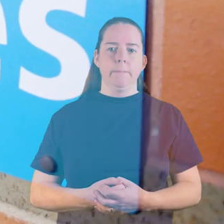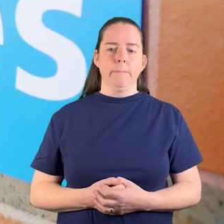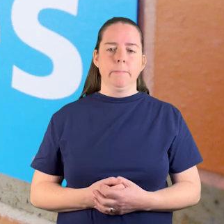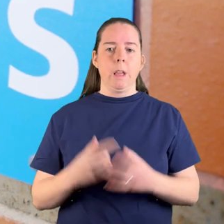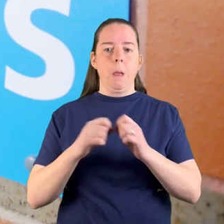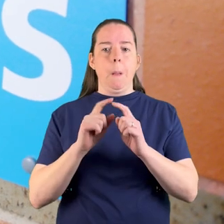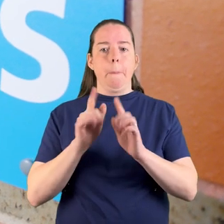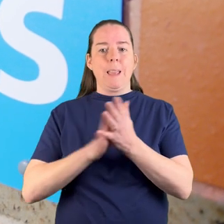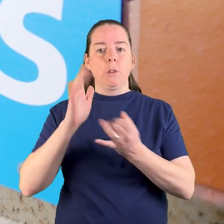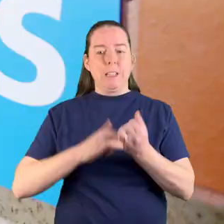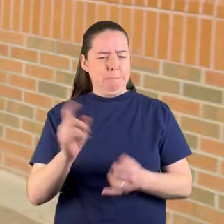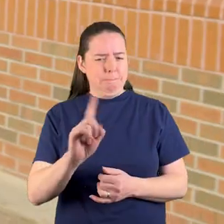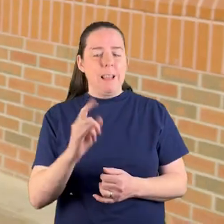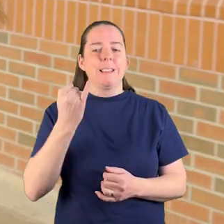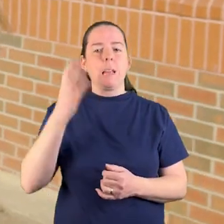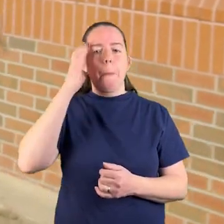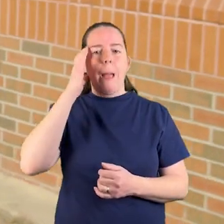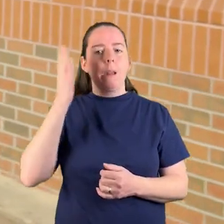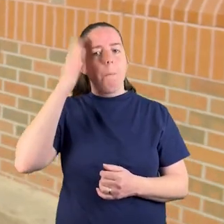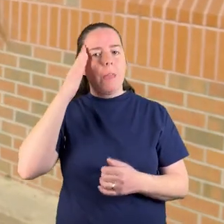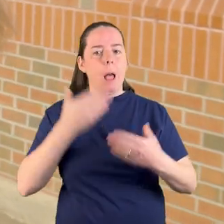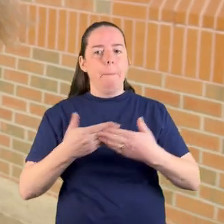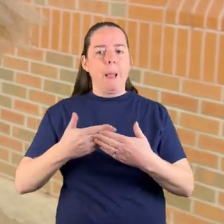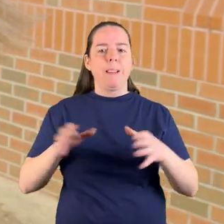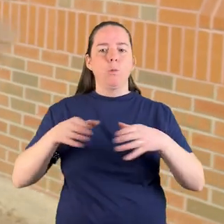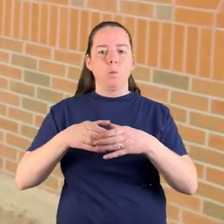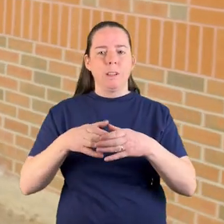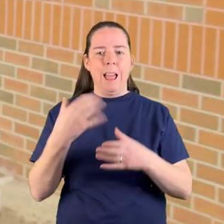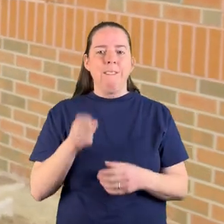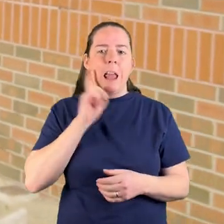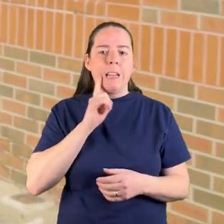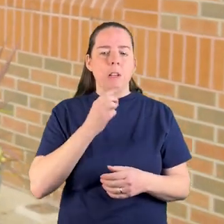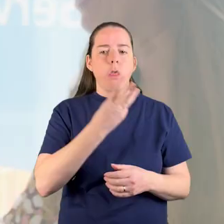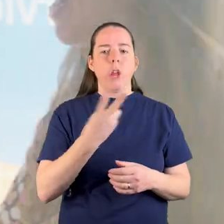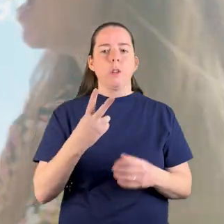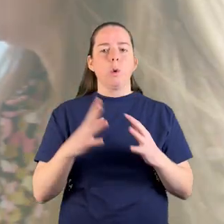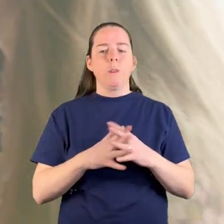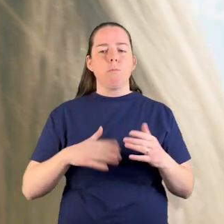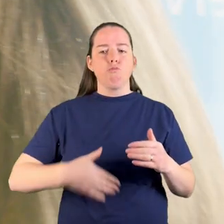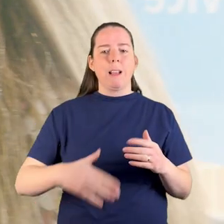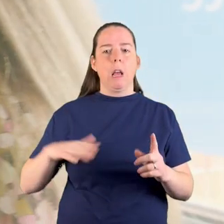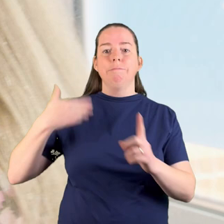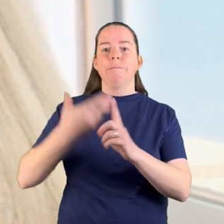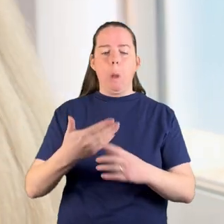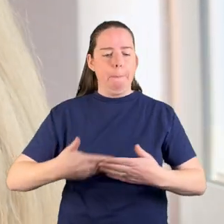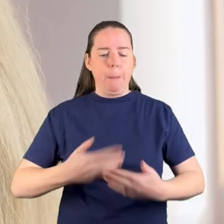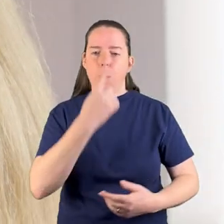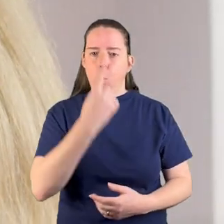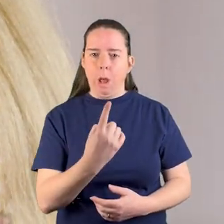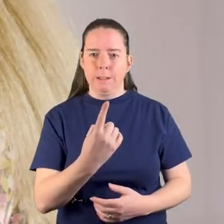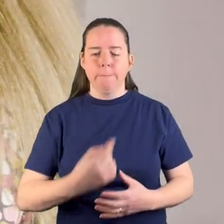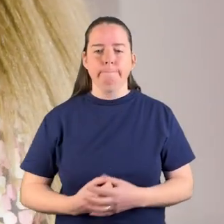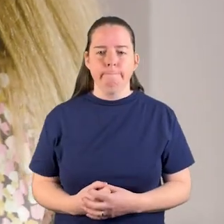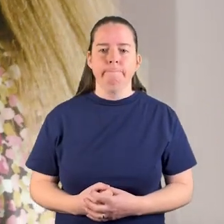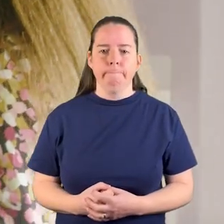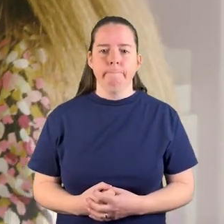The Beeches is a six-bedded mother and baby unit. We take ladies who are from 32 weeks pregnant up until their baby is the age